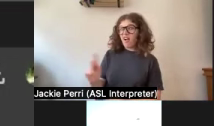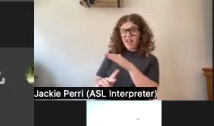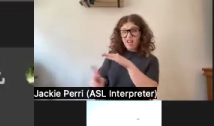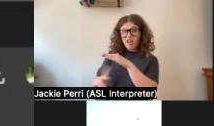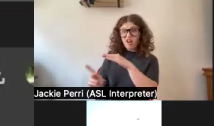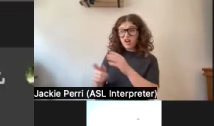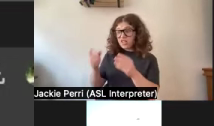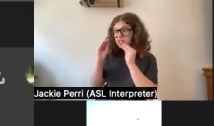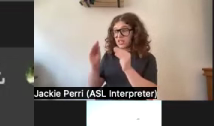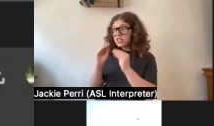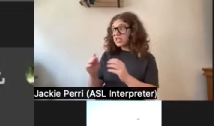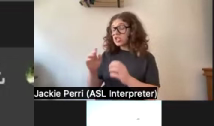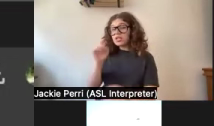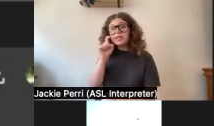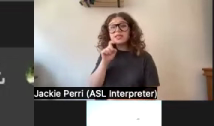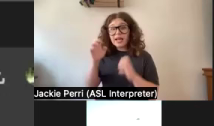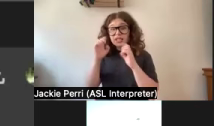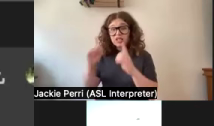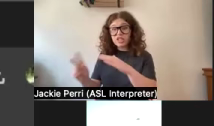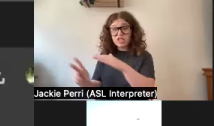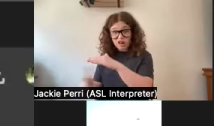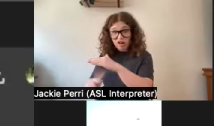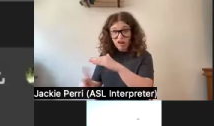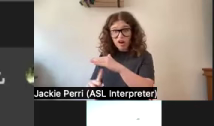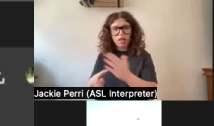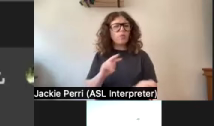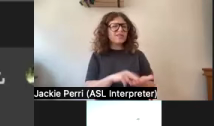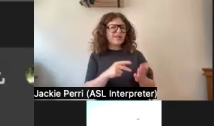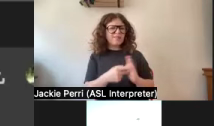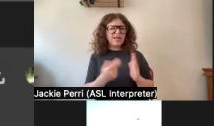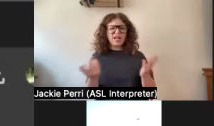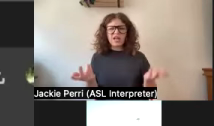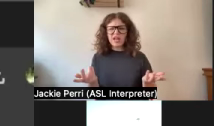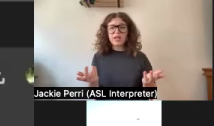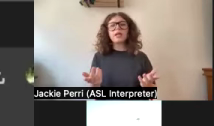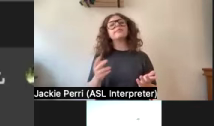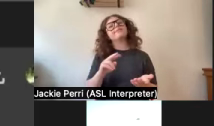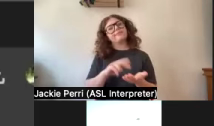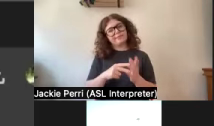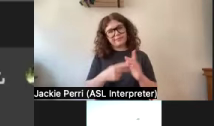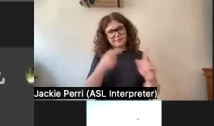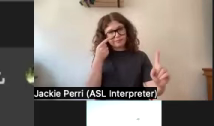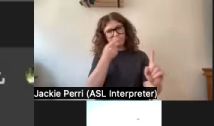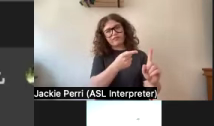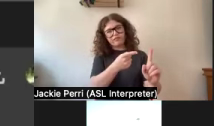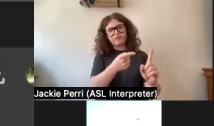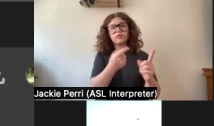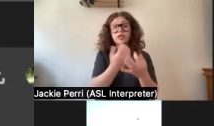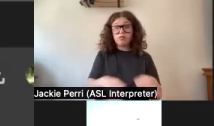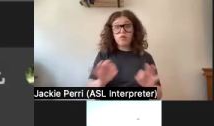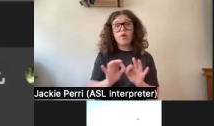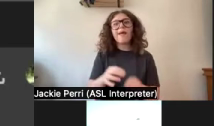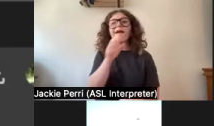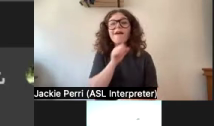mean? Well, it's actually again, the key is age appropriate. So in kindergarten, you're not learning